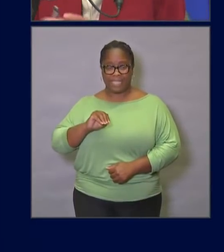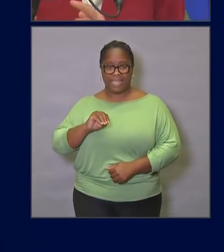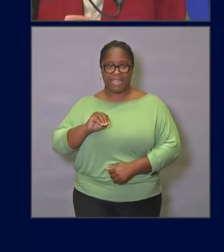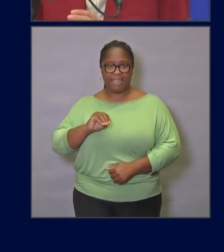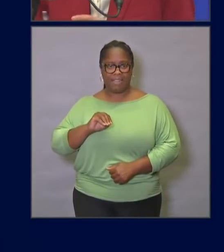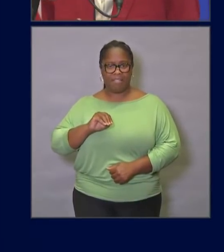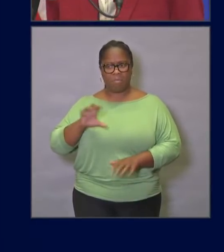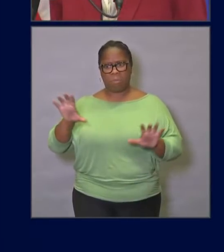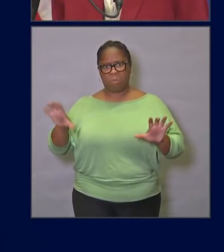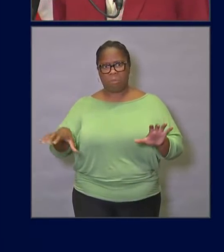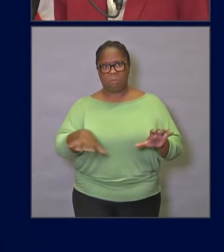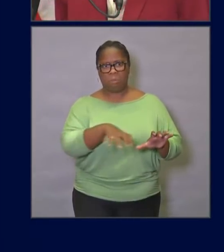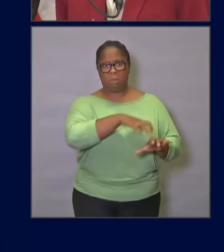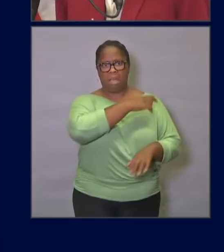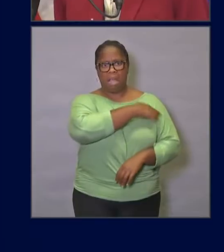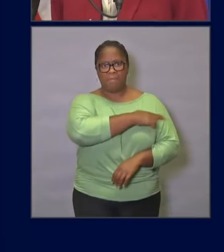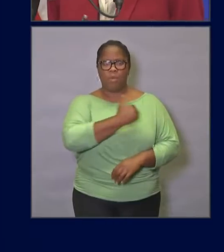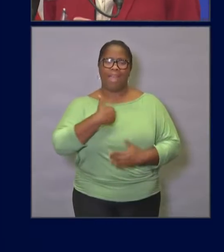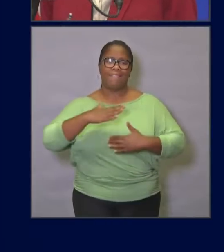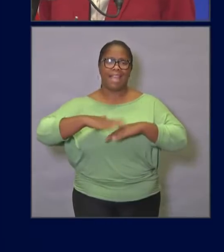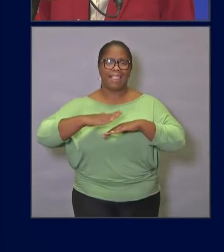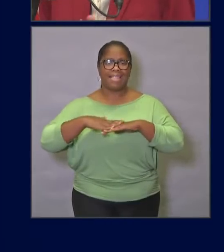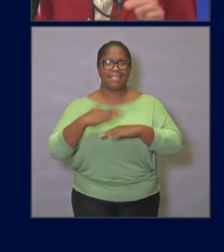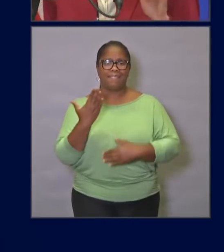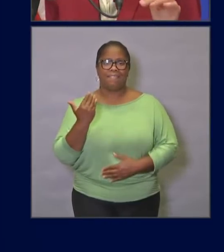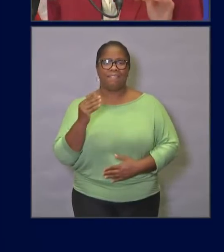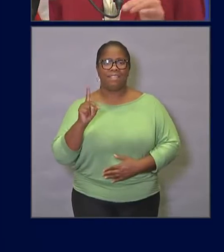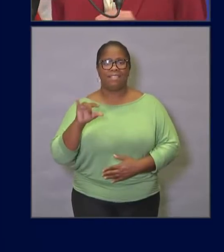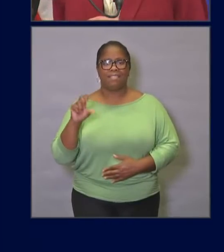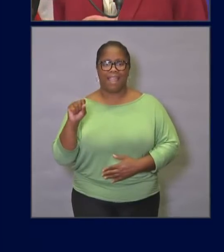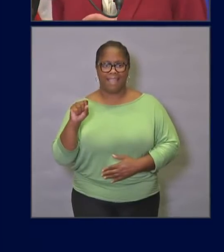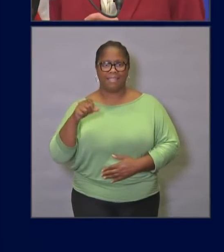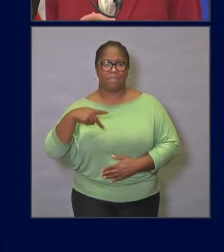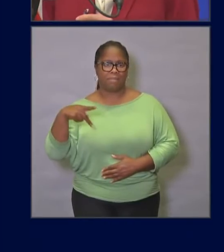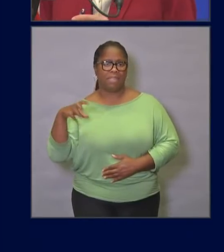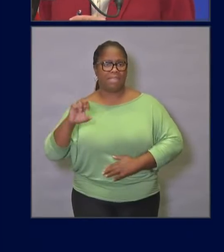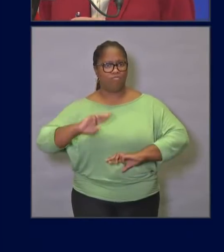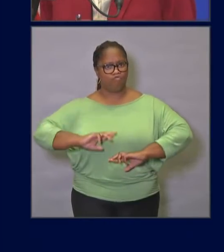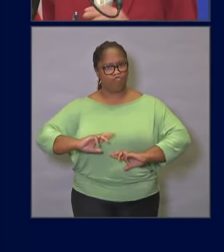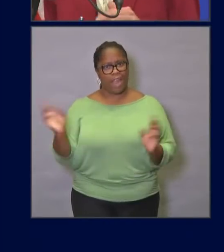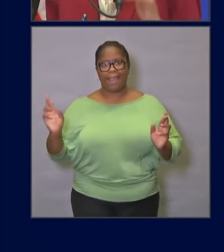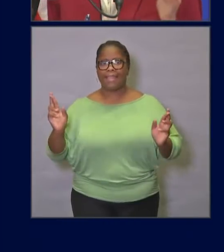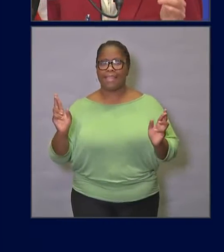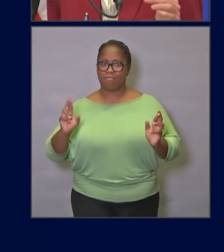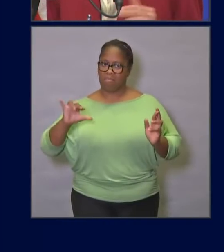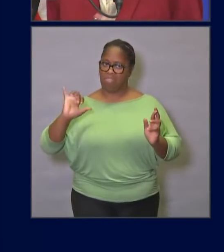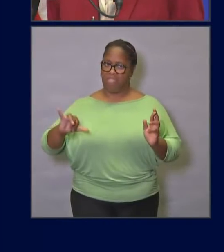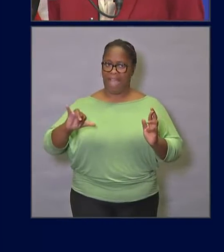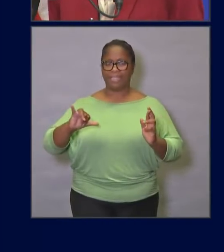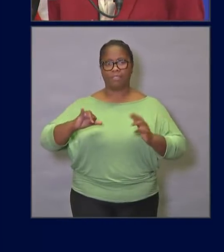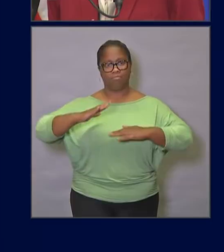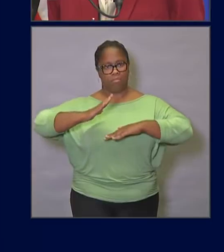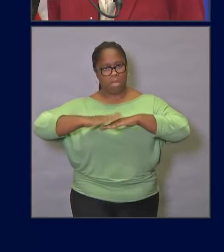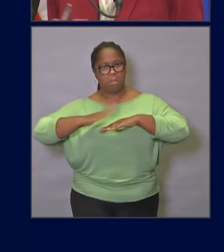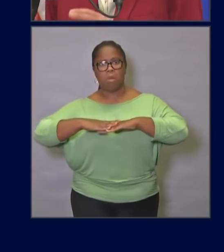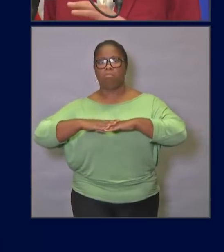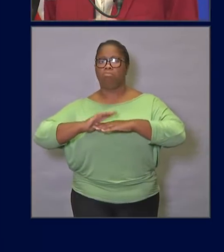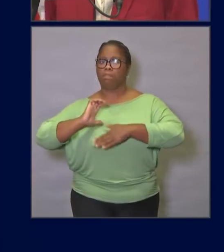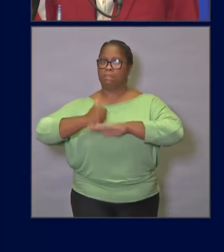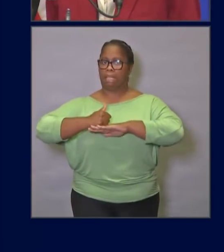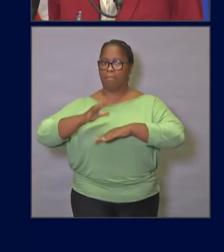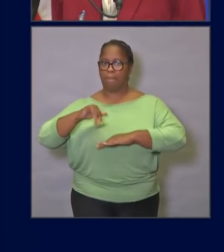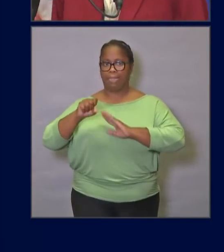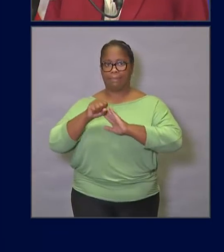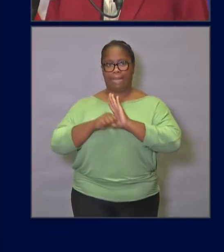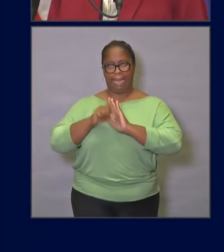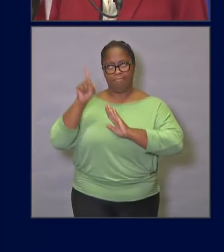have 15 plus days of available PPE. That's the threshold that the state sets by which we need to make sure we're